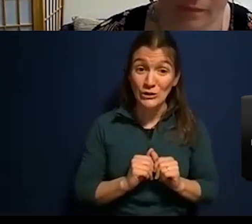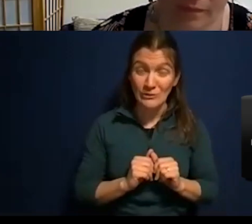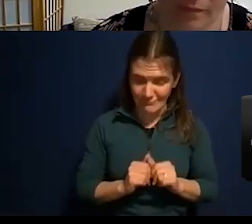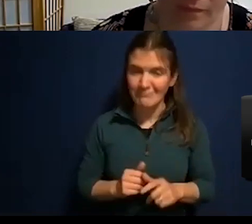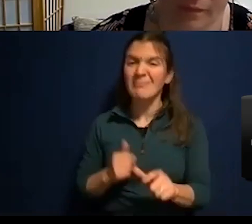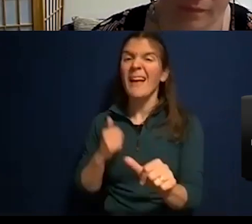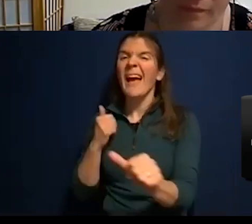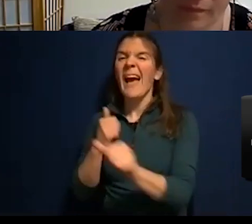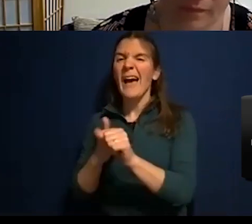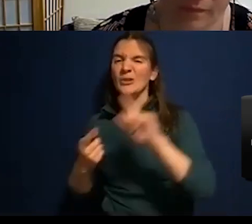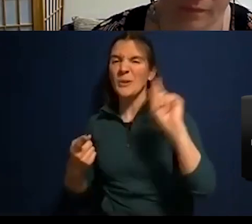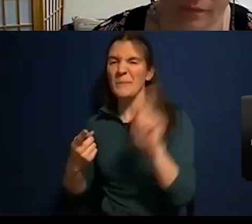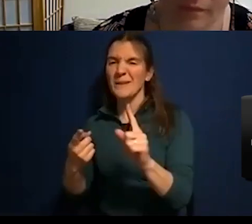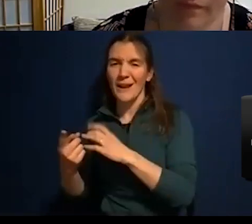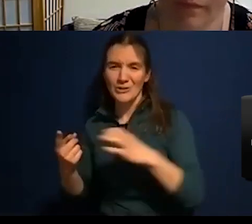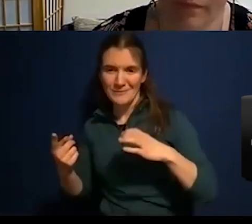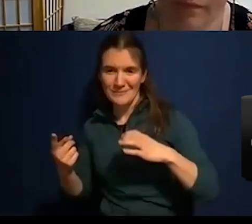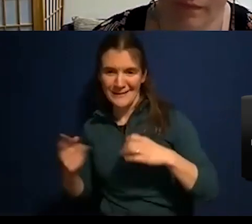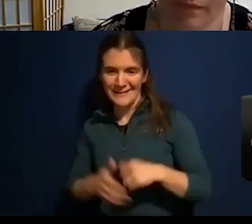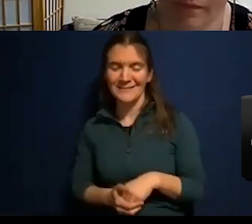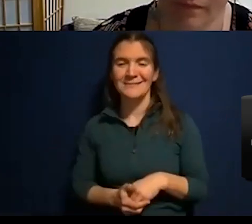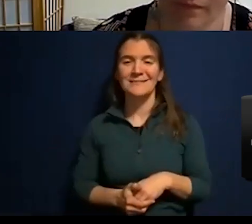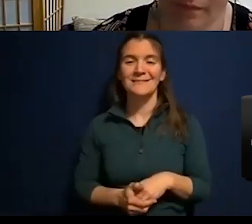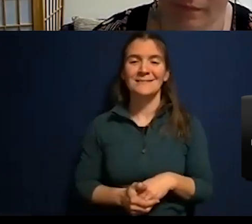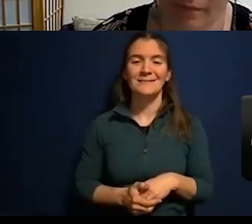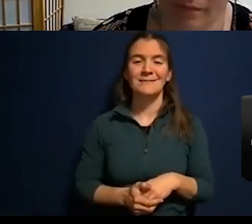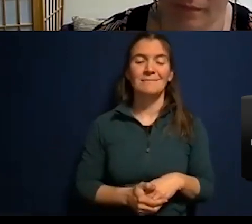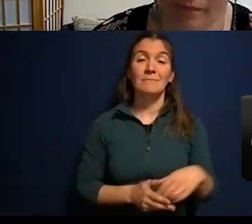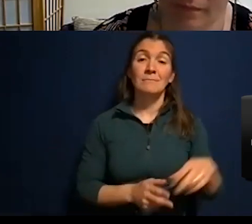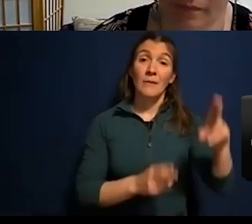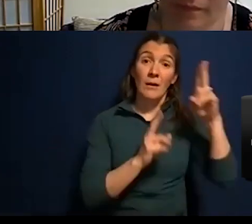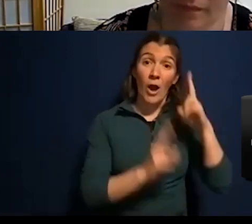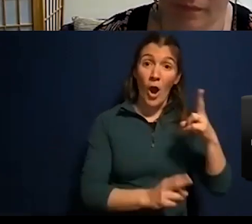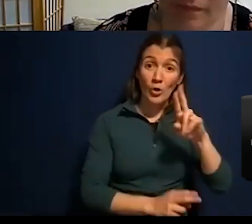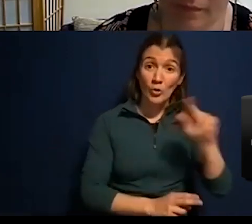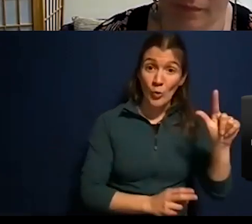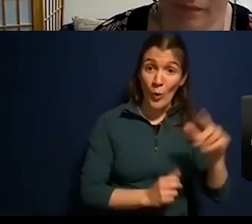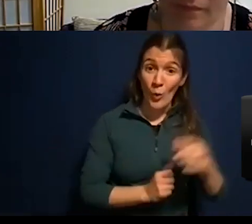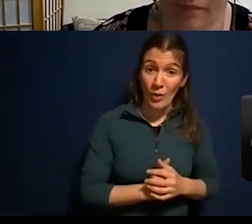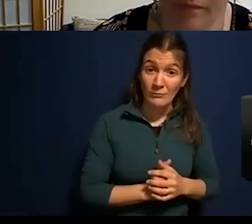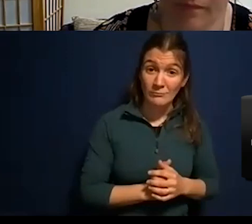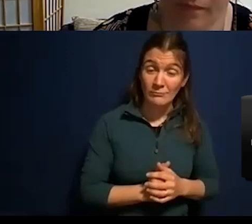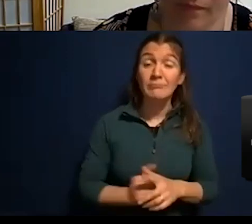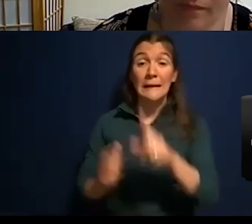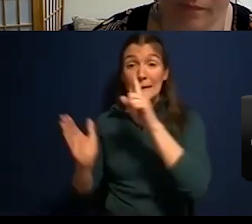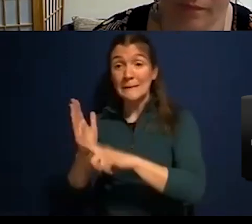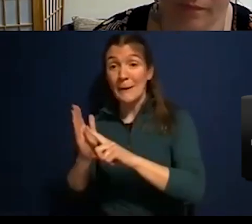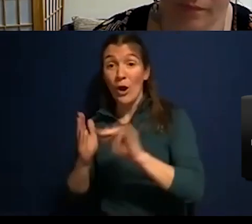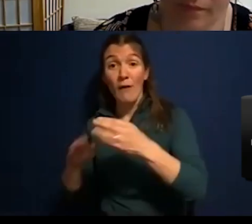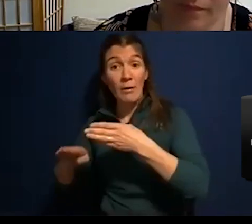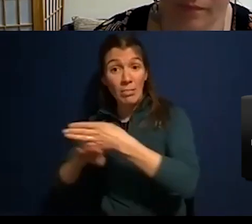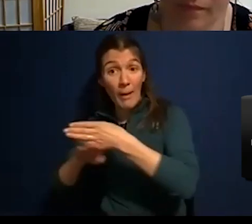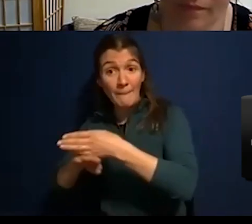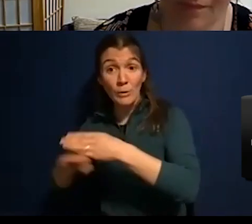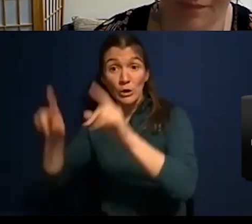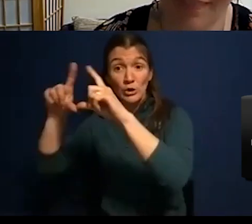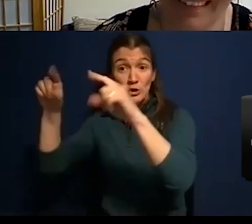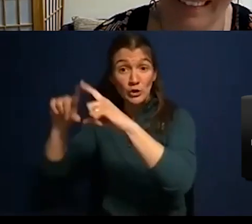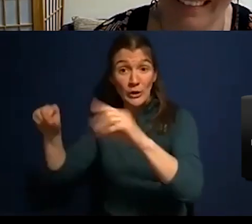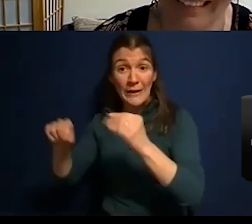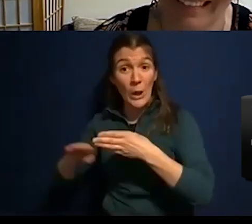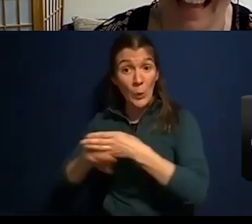Hazard Mitigation Committee, Honor Roll, Inspector of Lumber, Shingles and